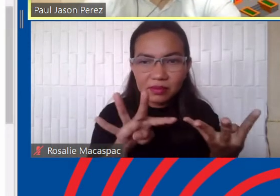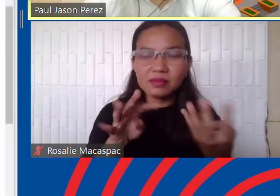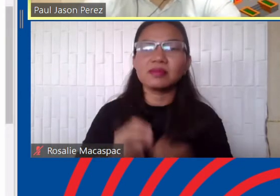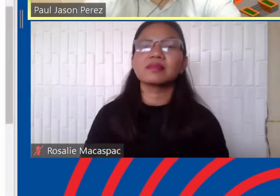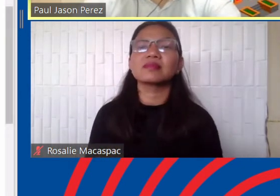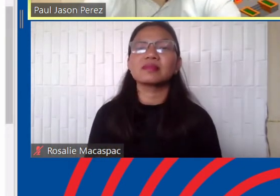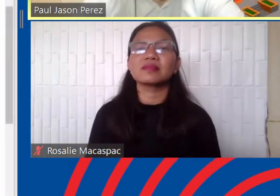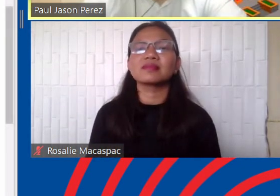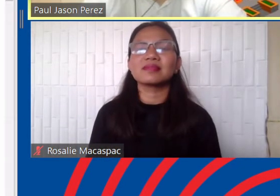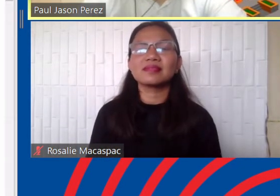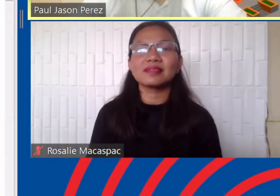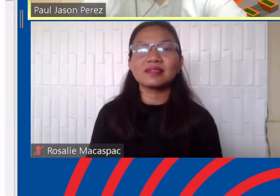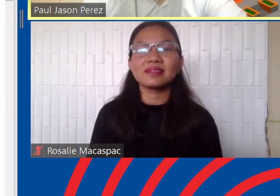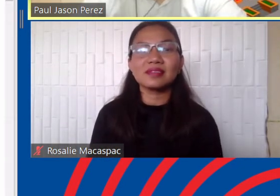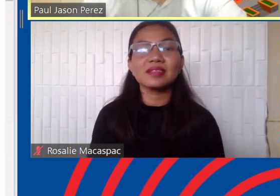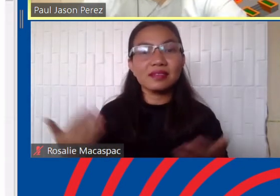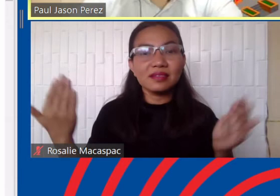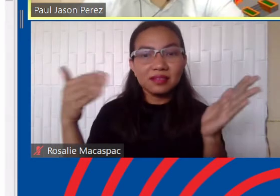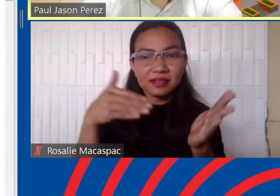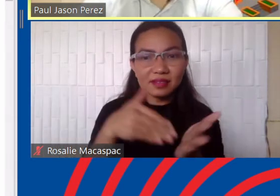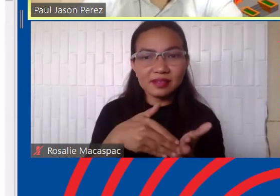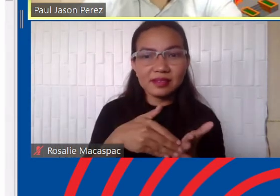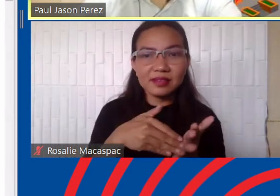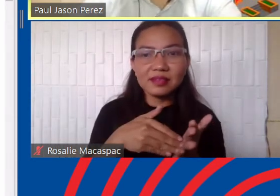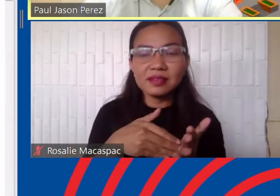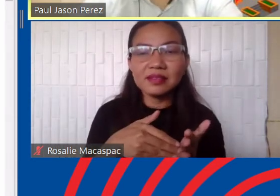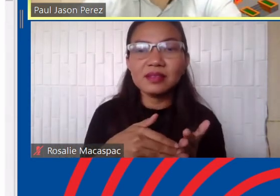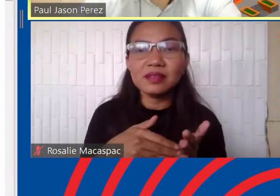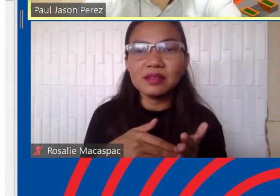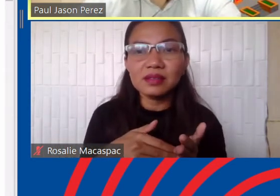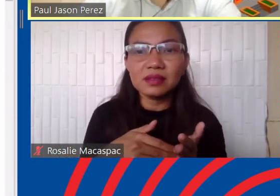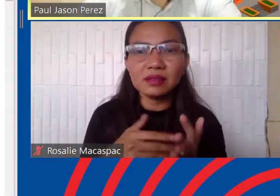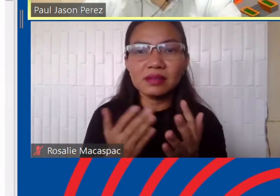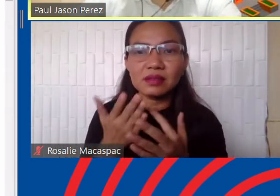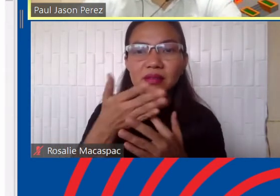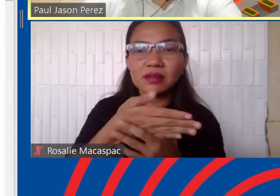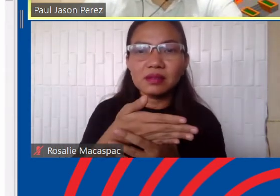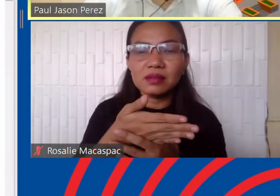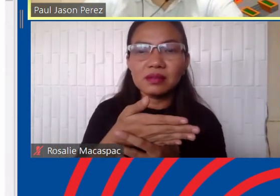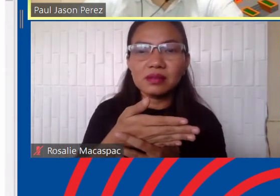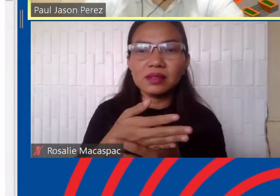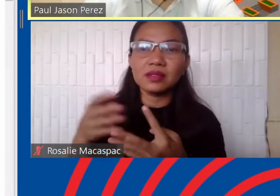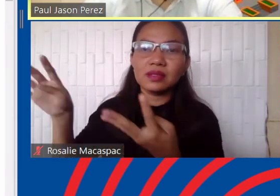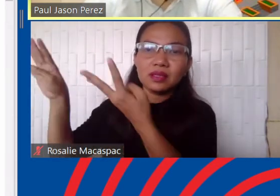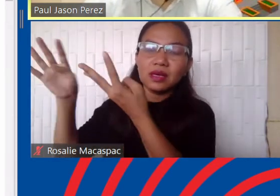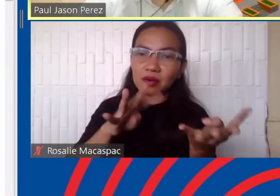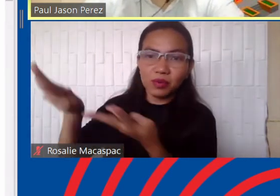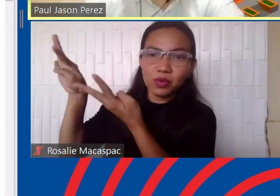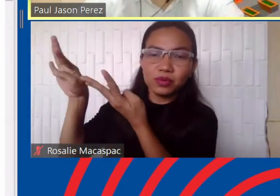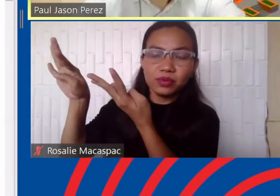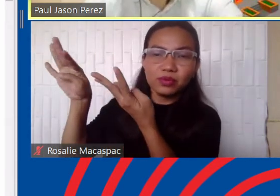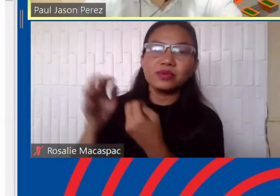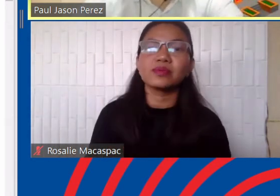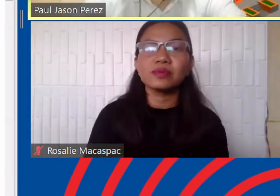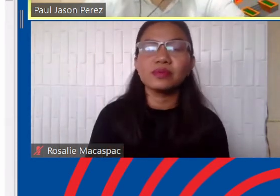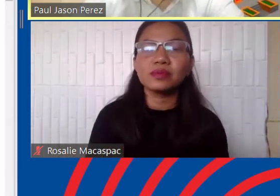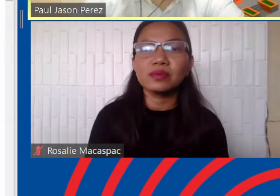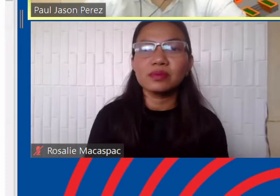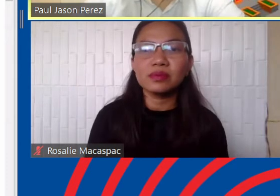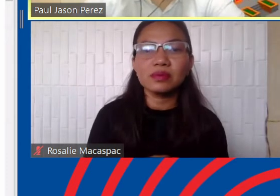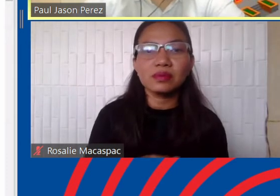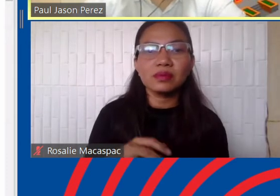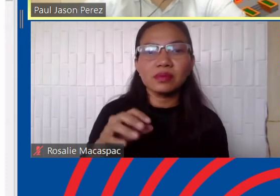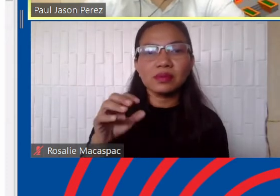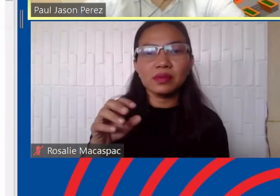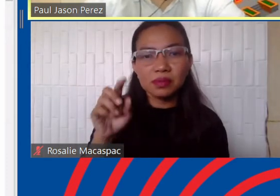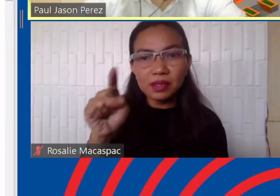you are free to upload your data sets here. And you can also create communities